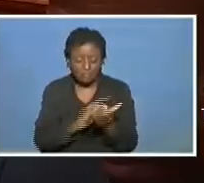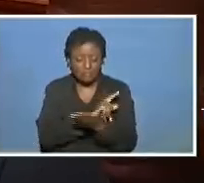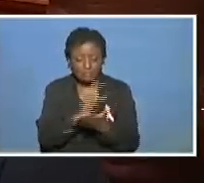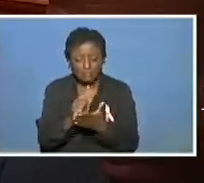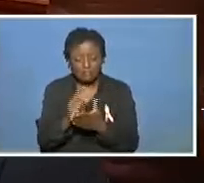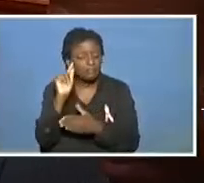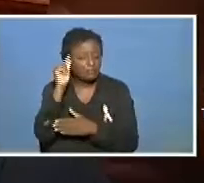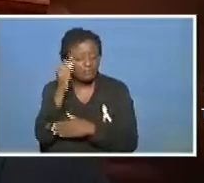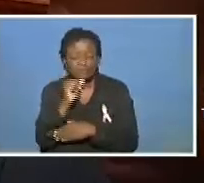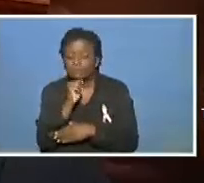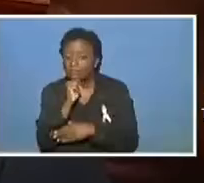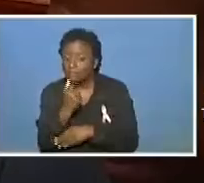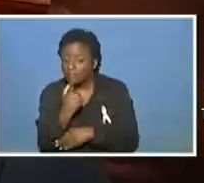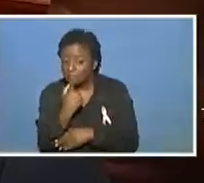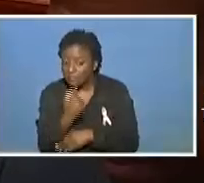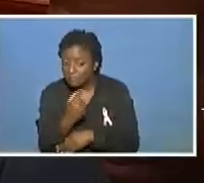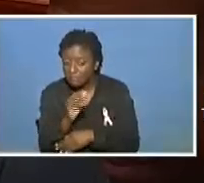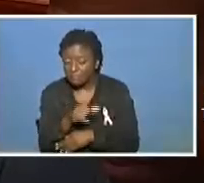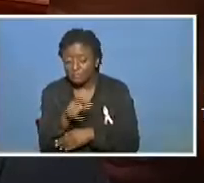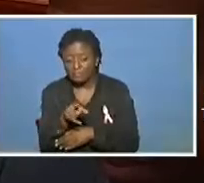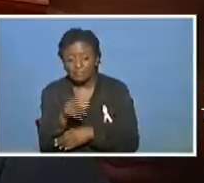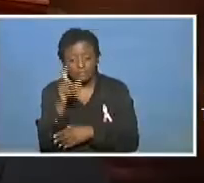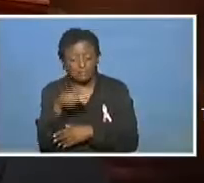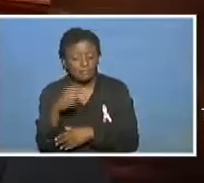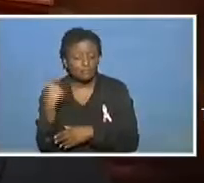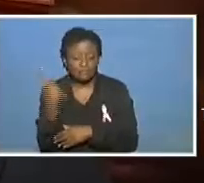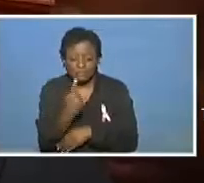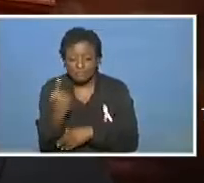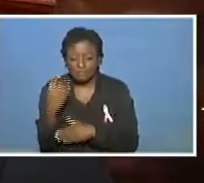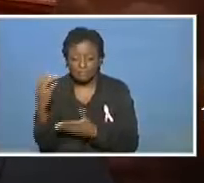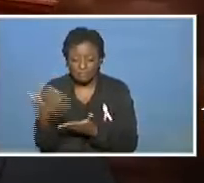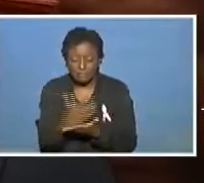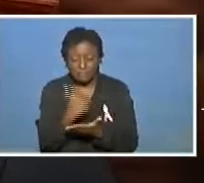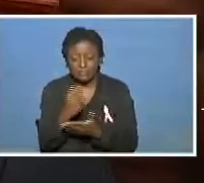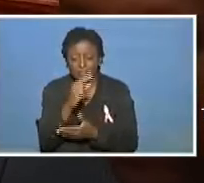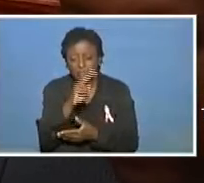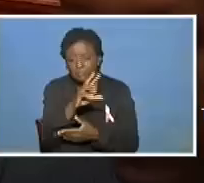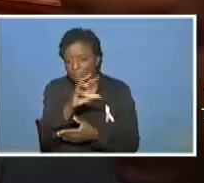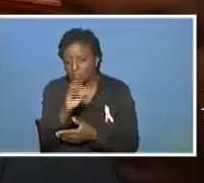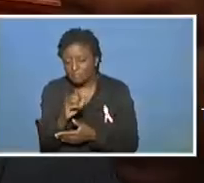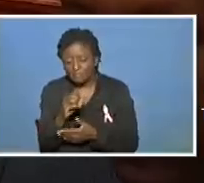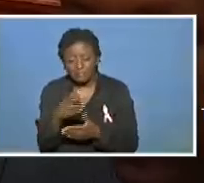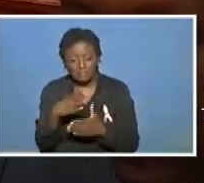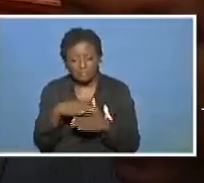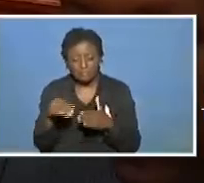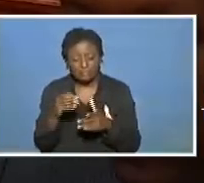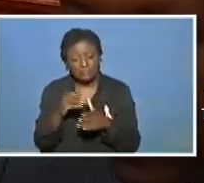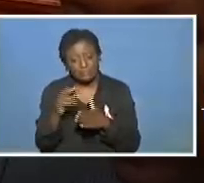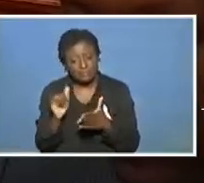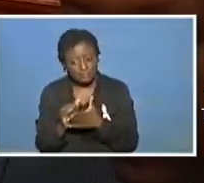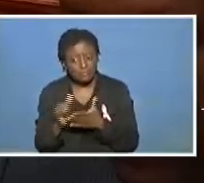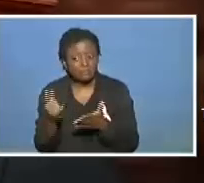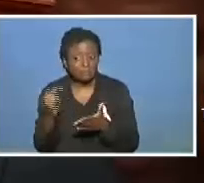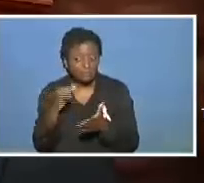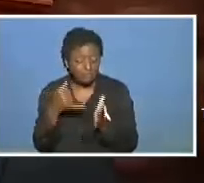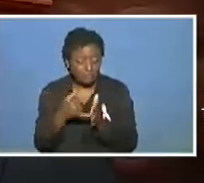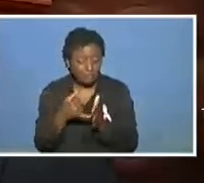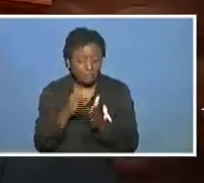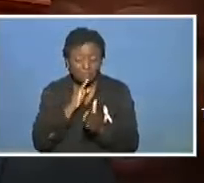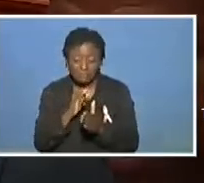The government is not saying that you should only earn $260 or that the sum is adequate.